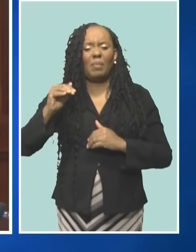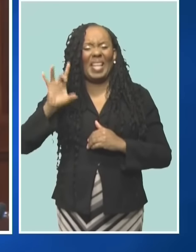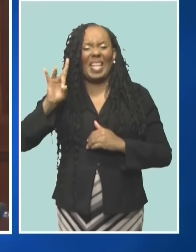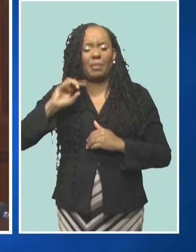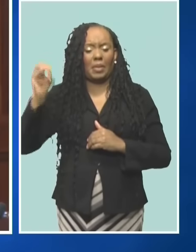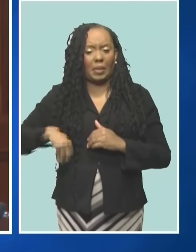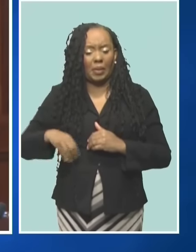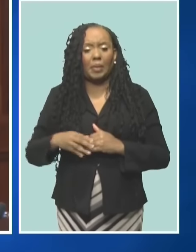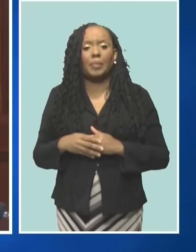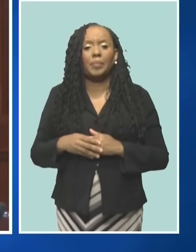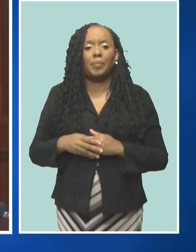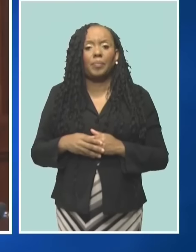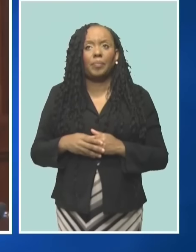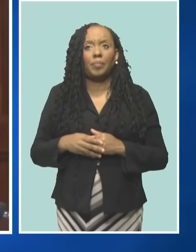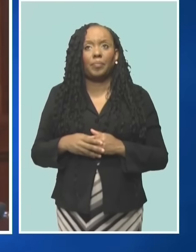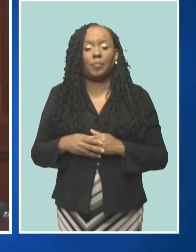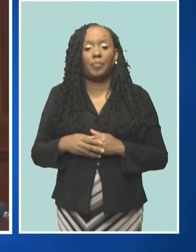are going to repurchase